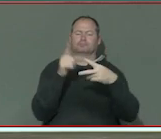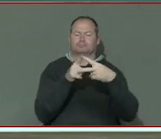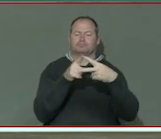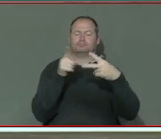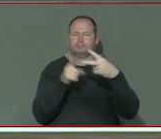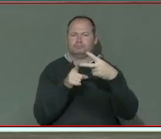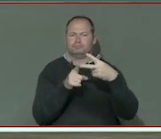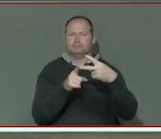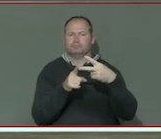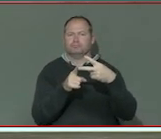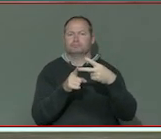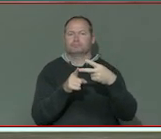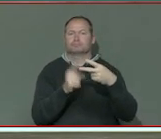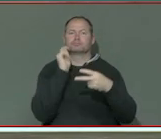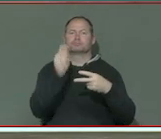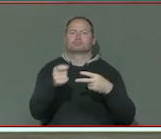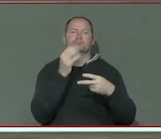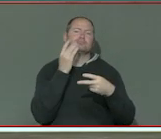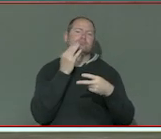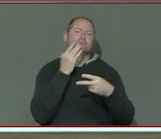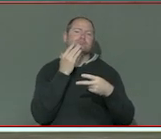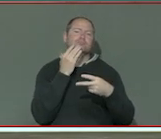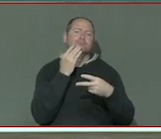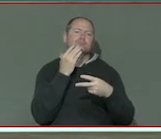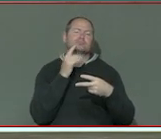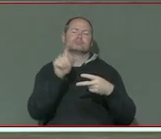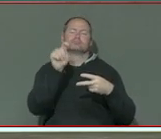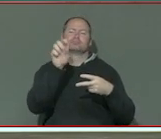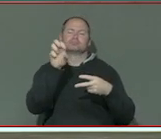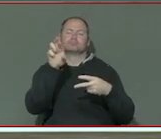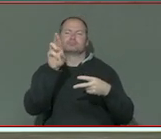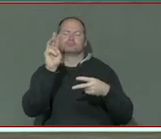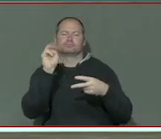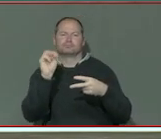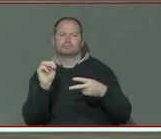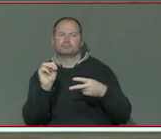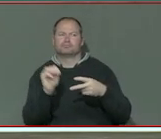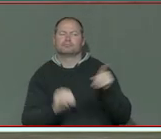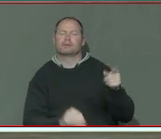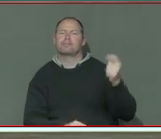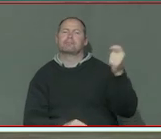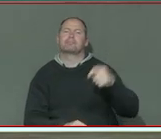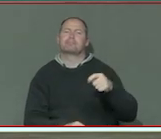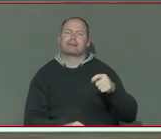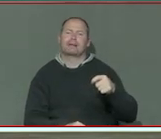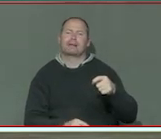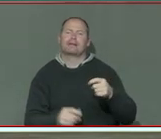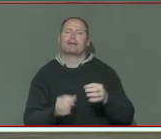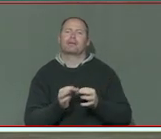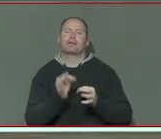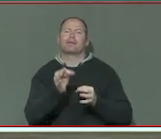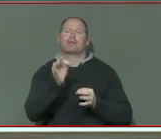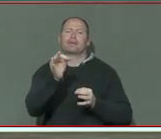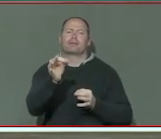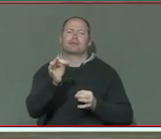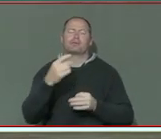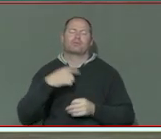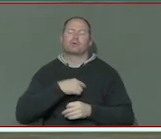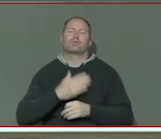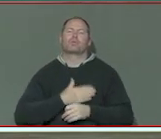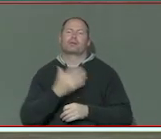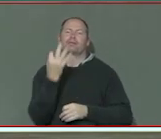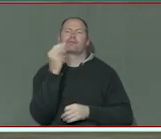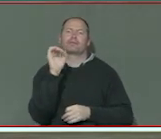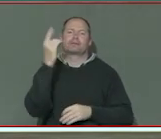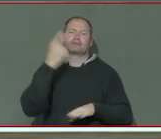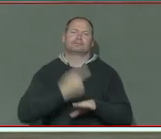the terms? We talk about the terms. How long may he owe you that money? And we want that terms to be 30 days. All